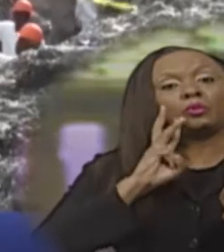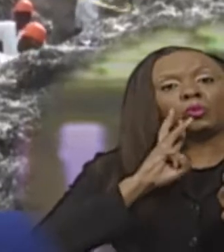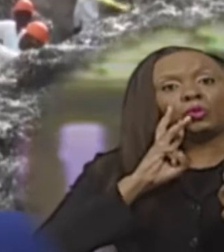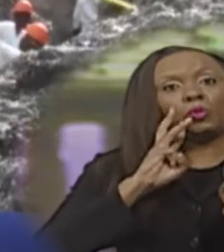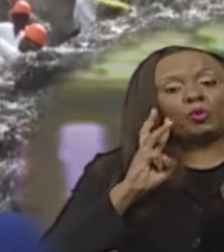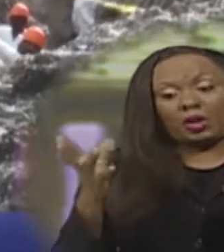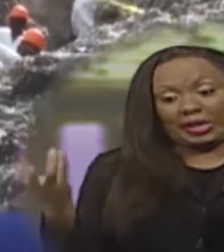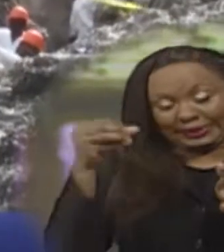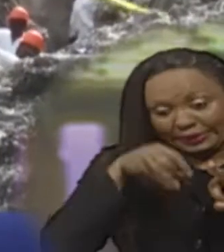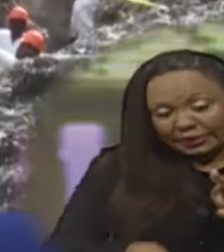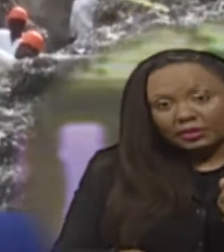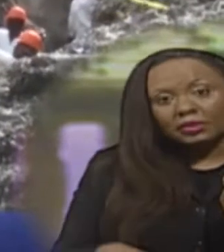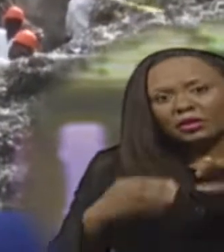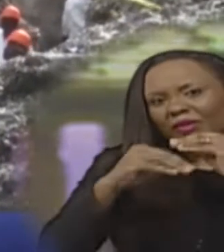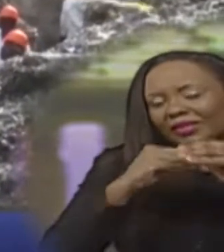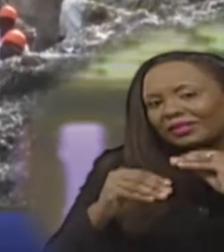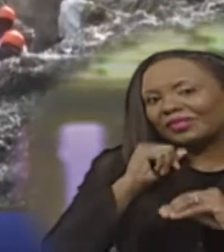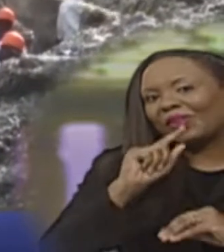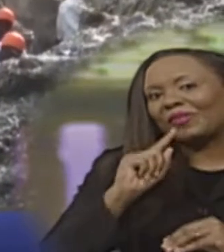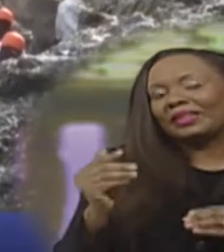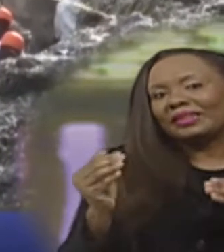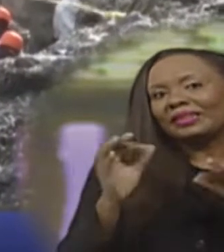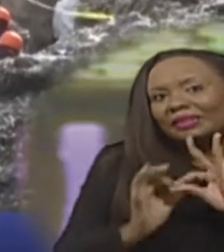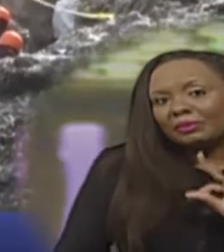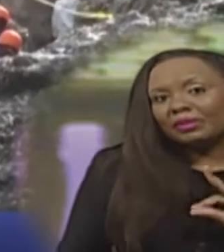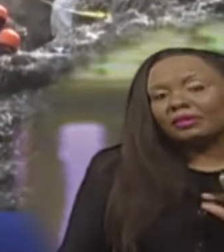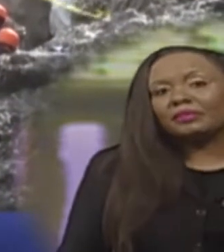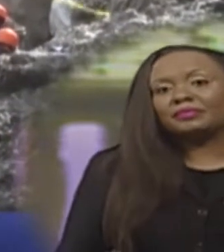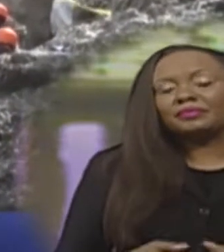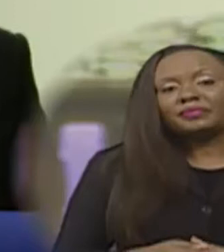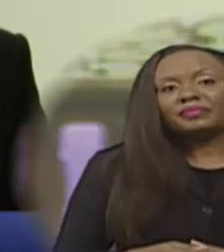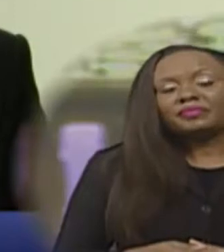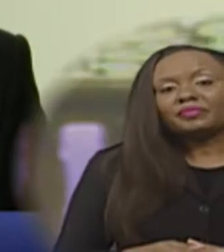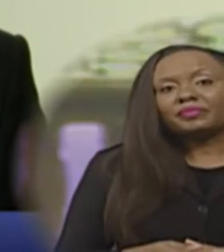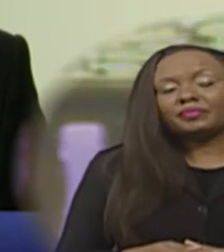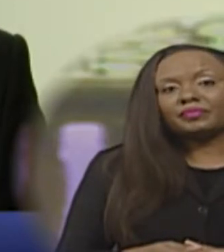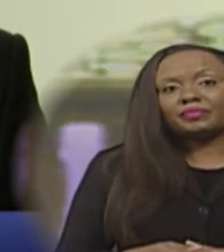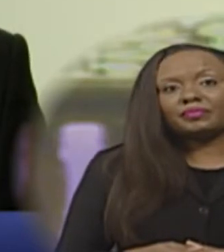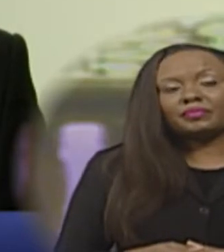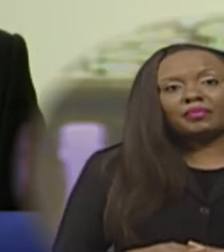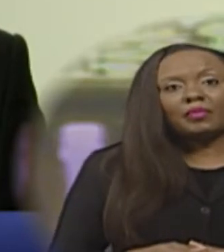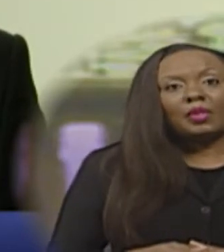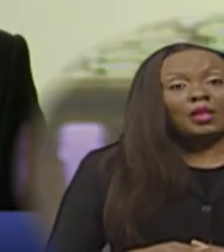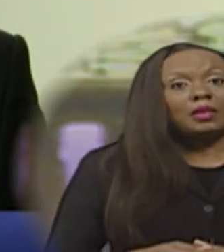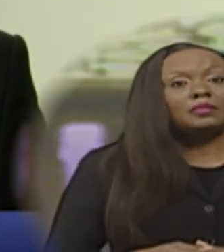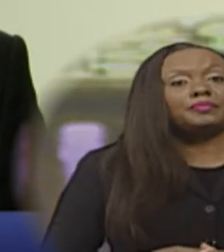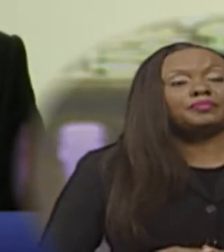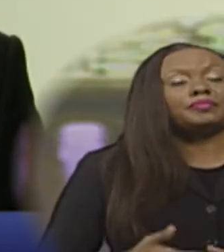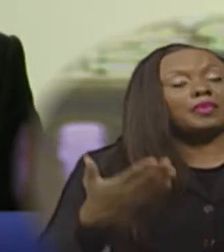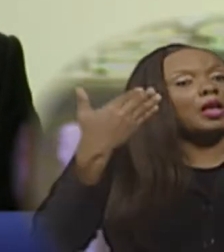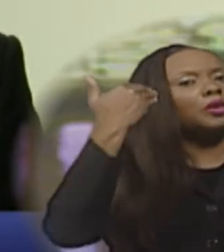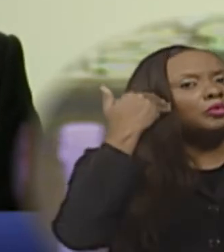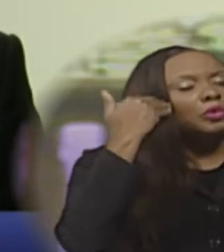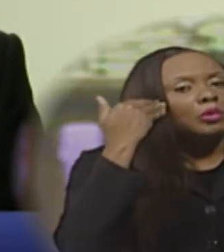carrying out a repair wouldn't be as easy as we had initially hoped. On our screen, I'm sure you're not able to see it, but just